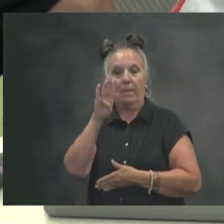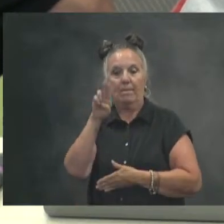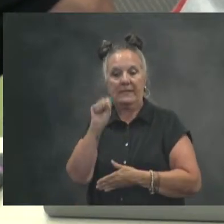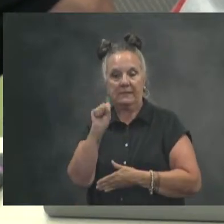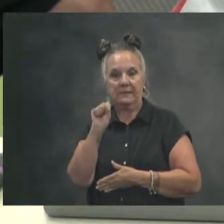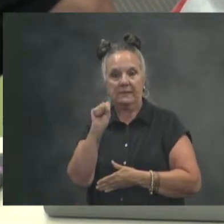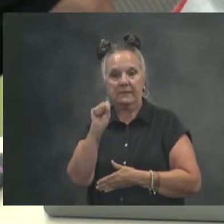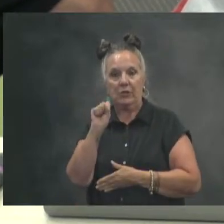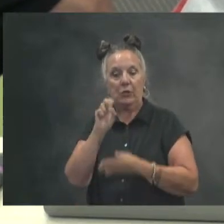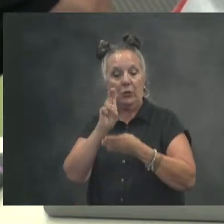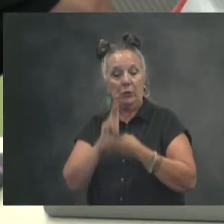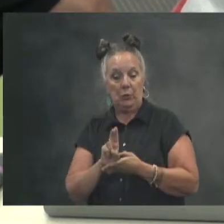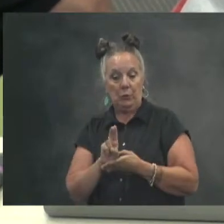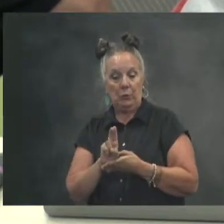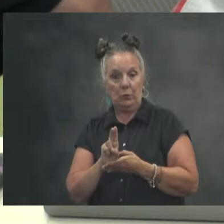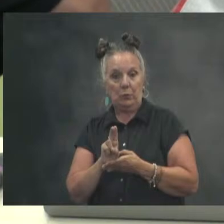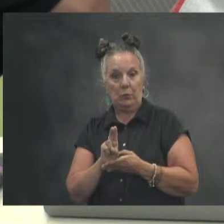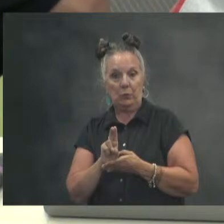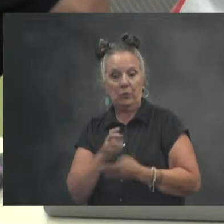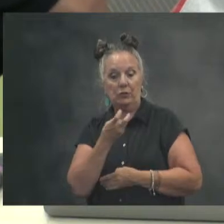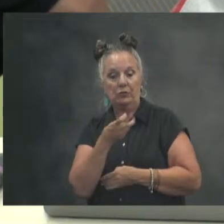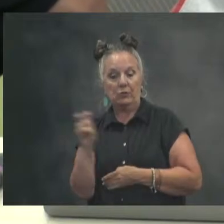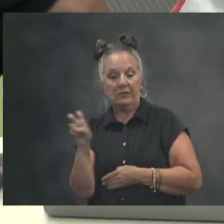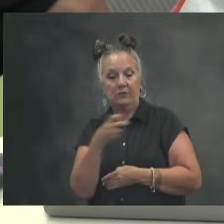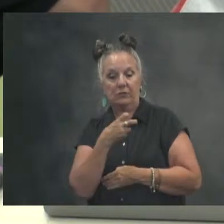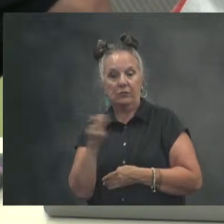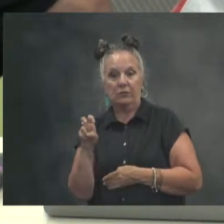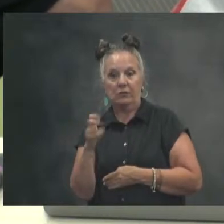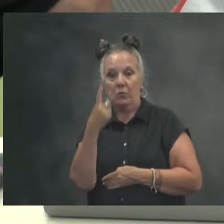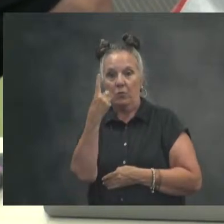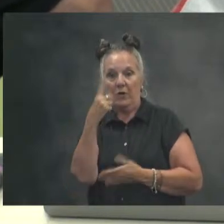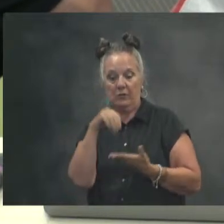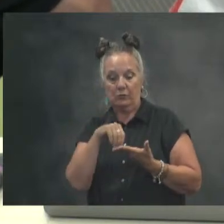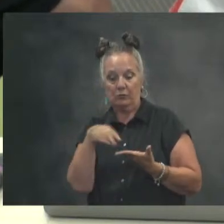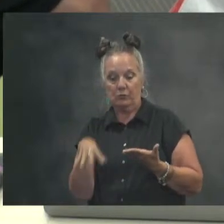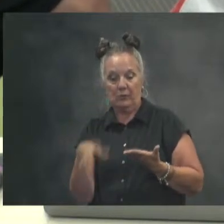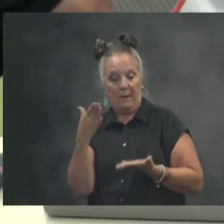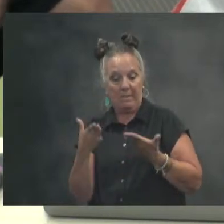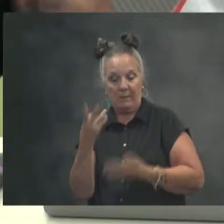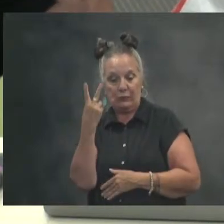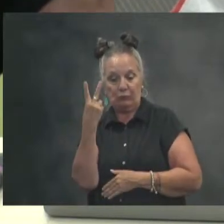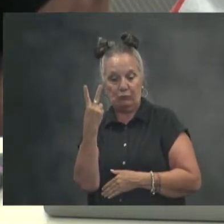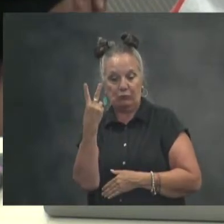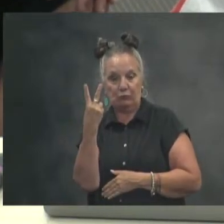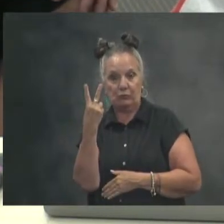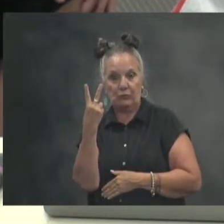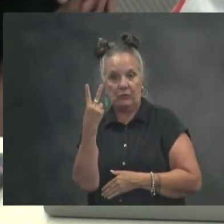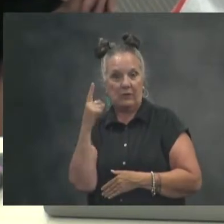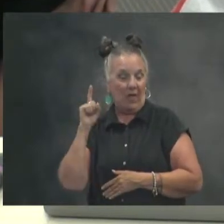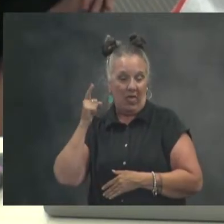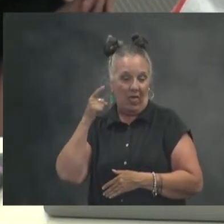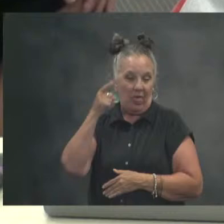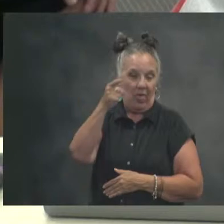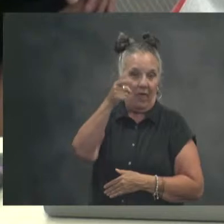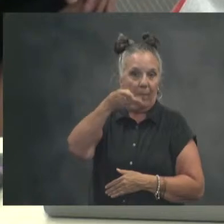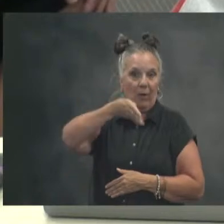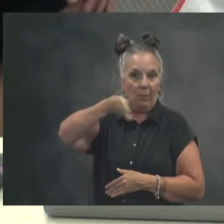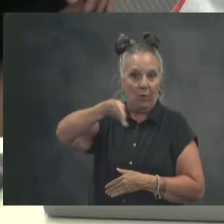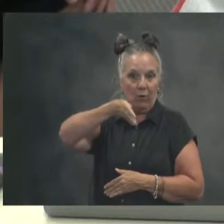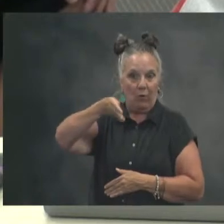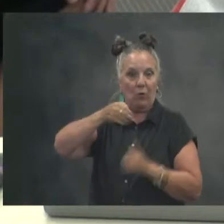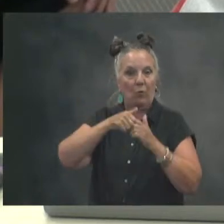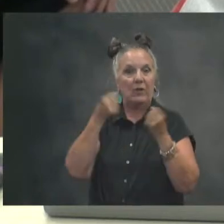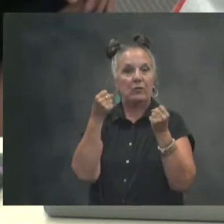are being used to transport one student, maybe two, all the way to Baltimore with